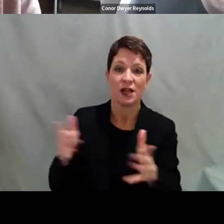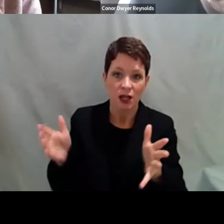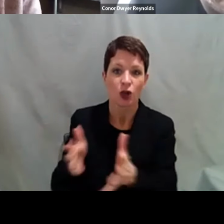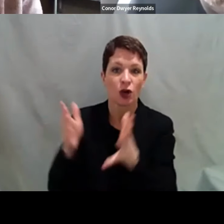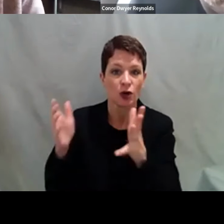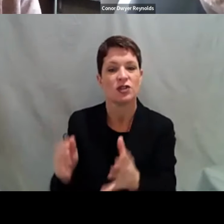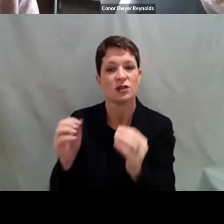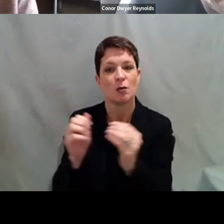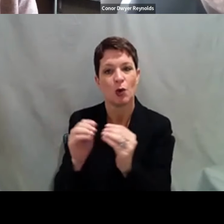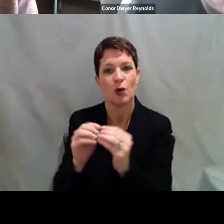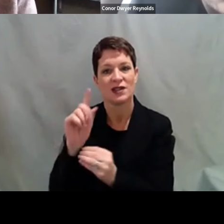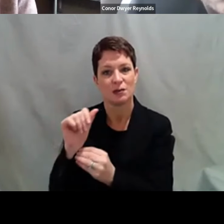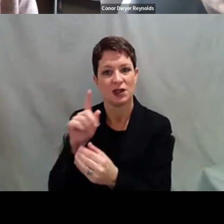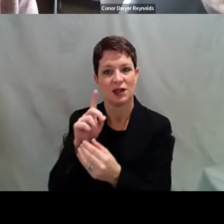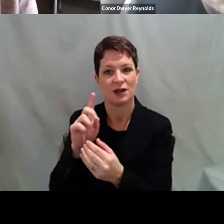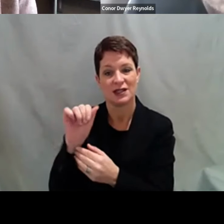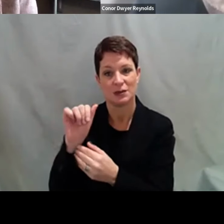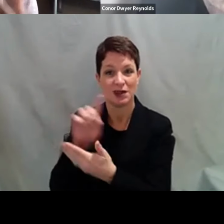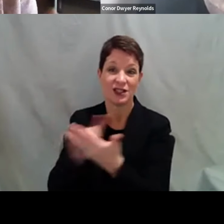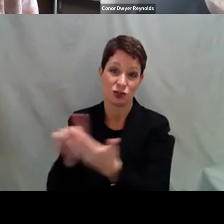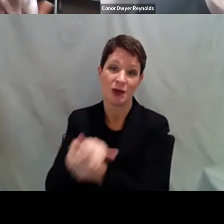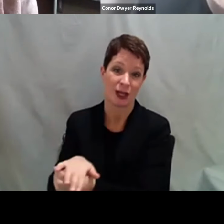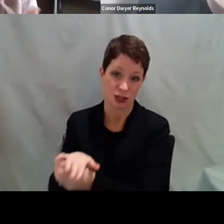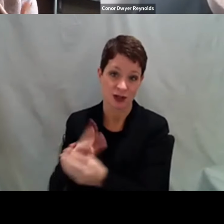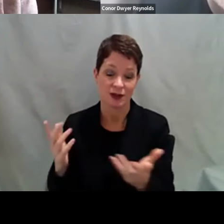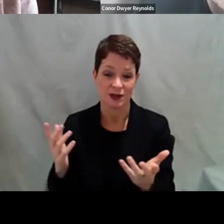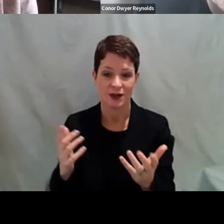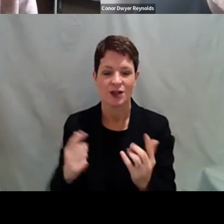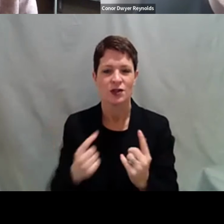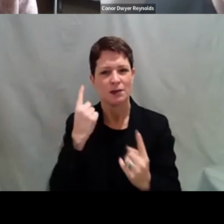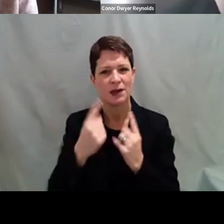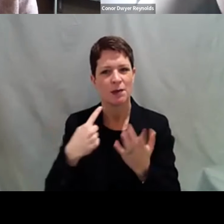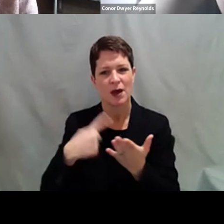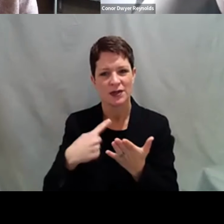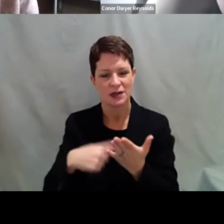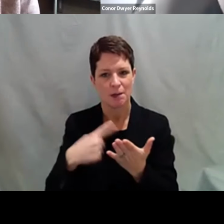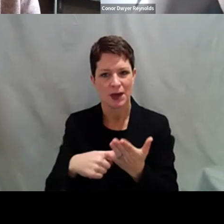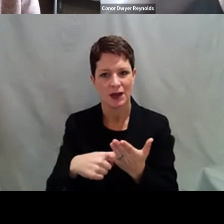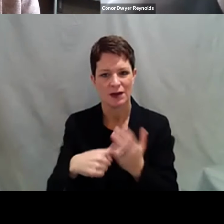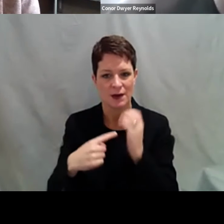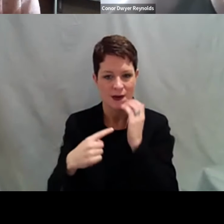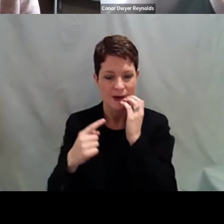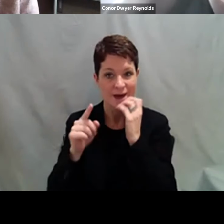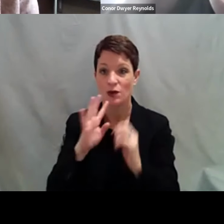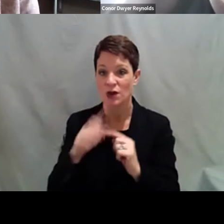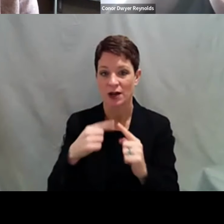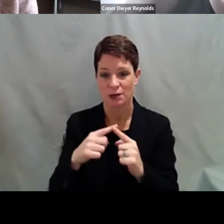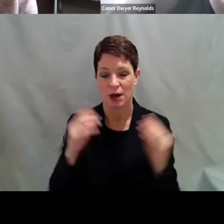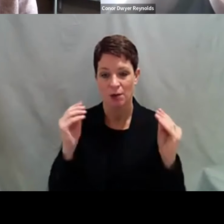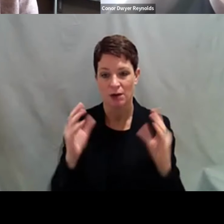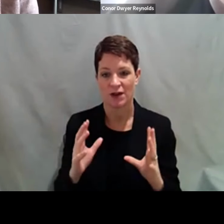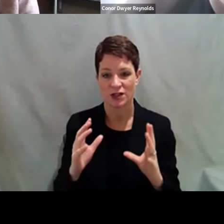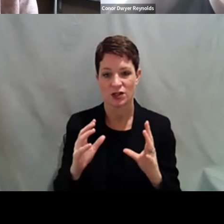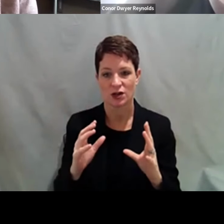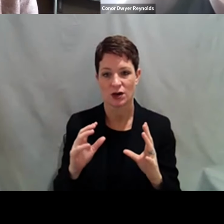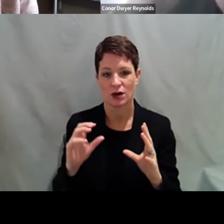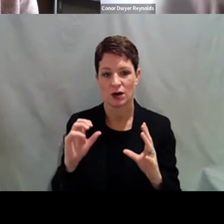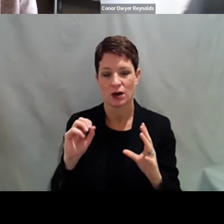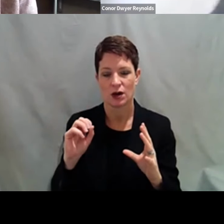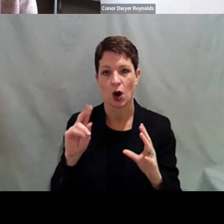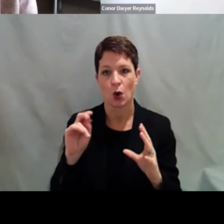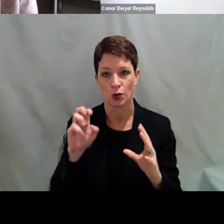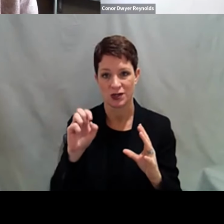something that's provisional. It's something I'm thinking about, kind of a la the debate that you referenced, Professor Owusu. So